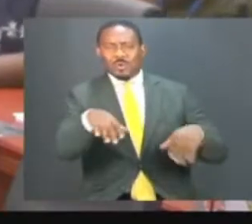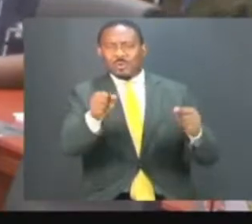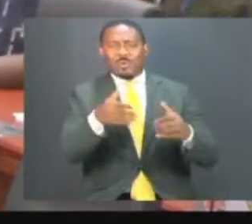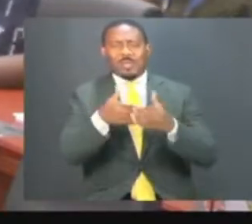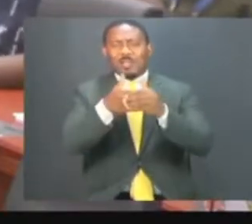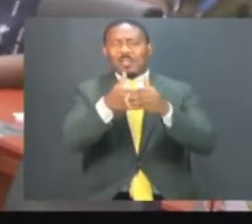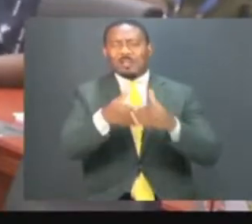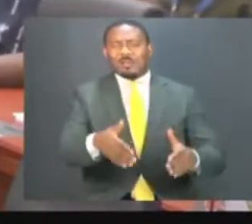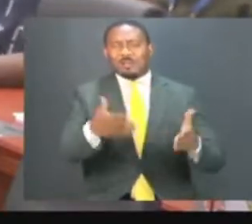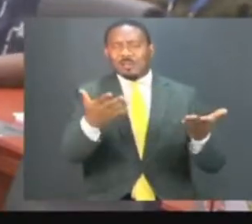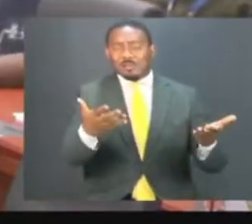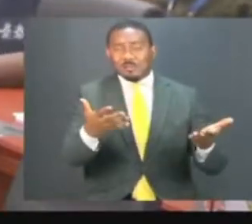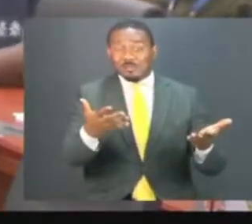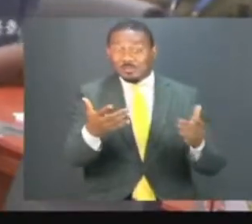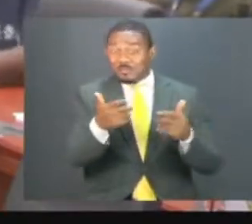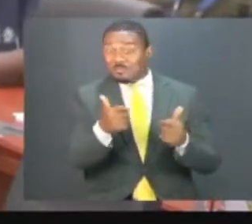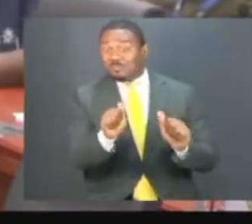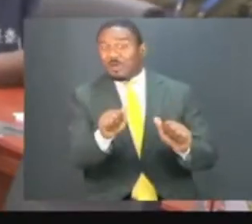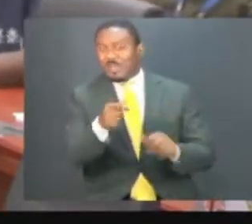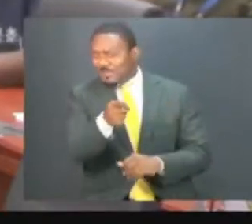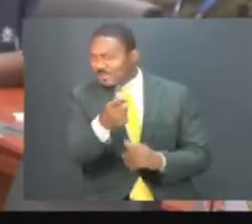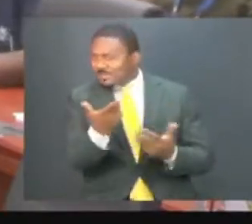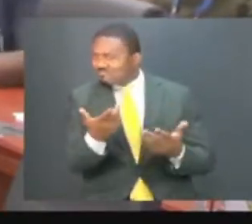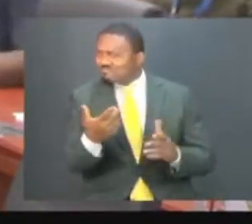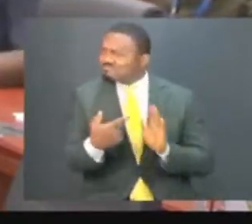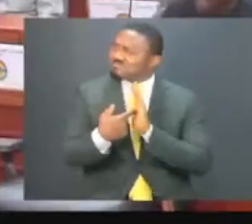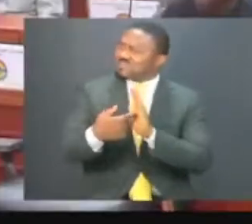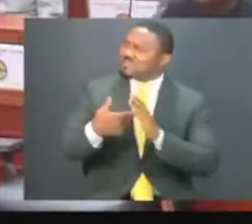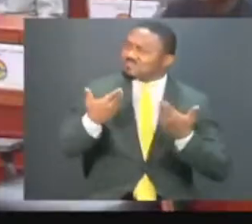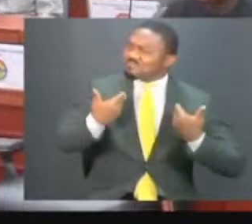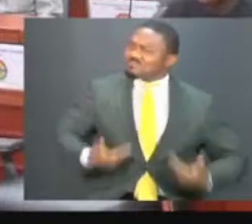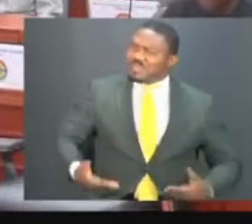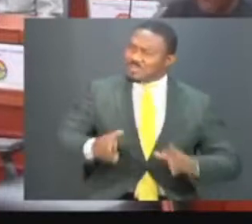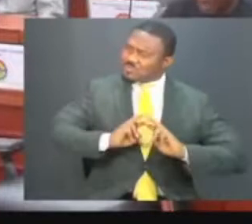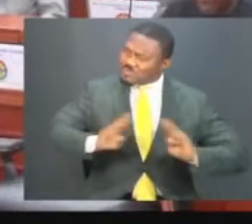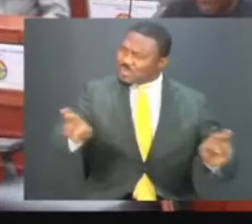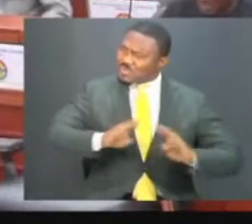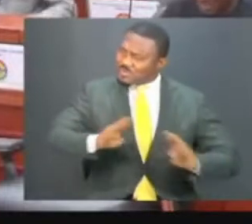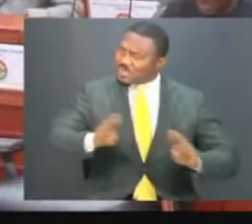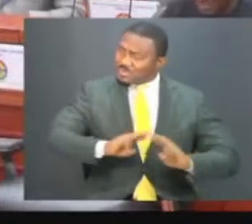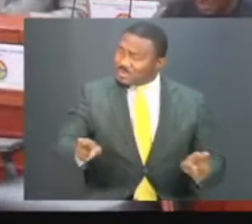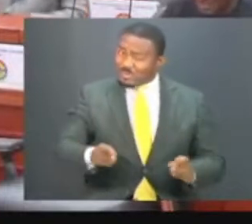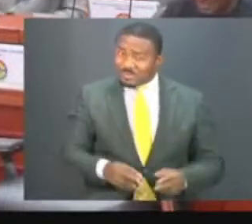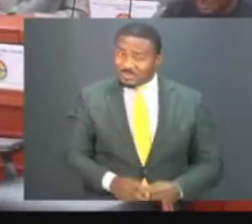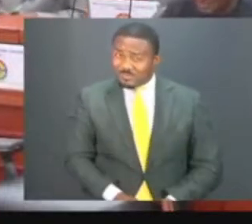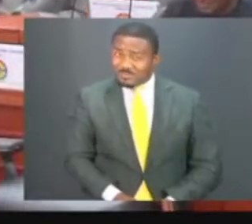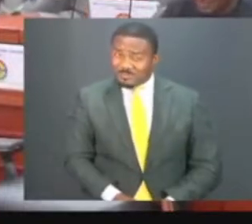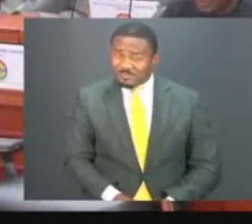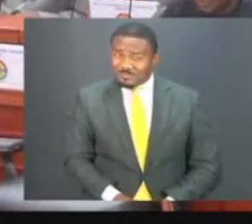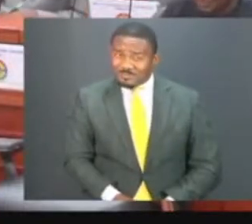Trying very hard to showcase himself to Baumia that he is ready to take over. But